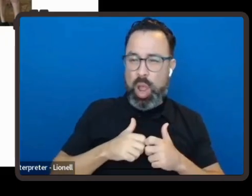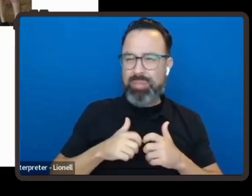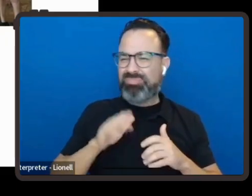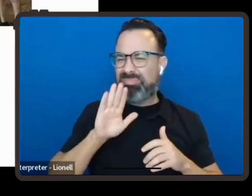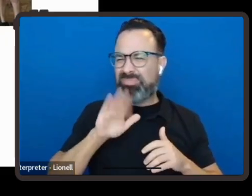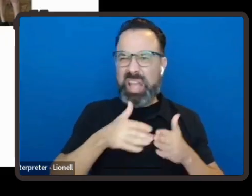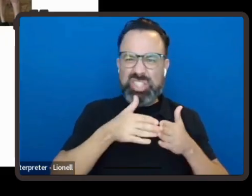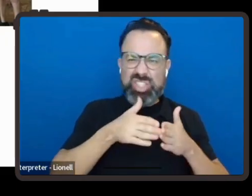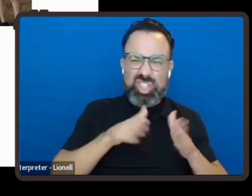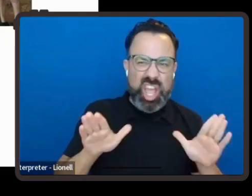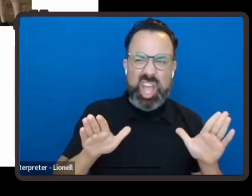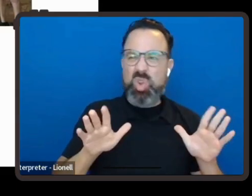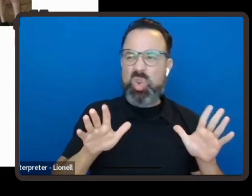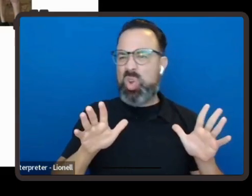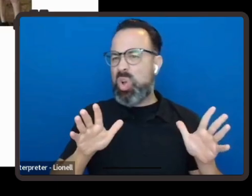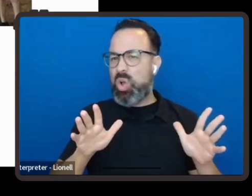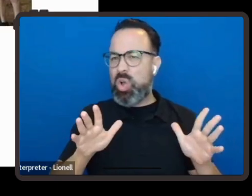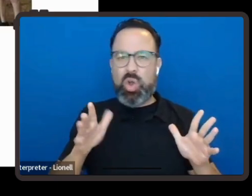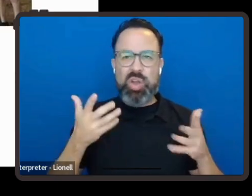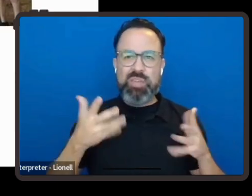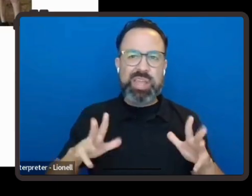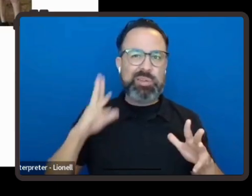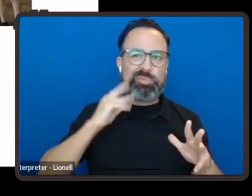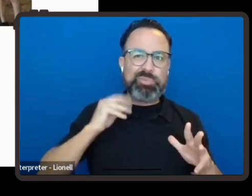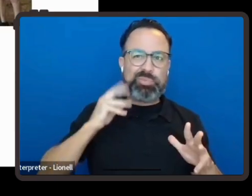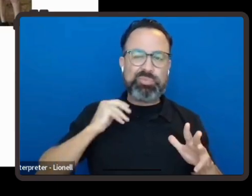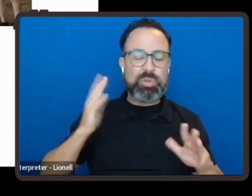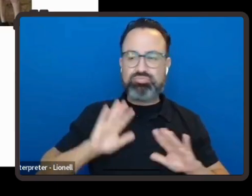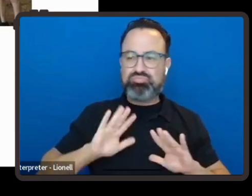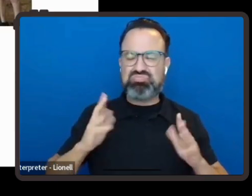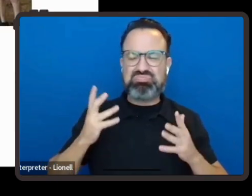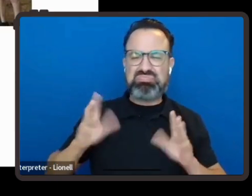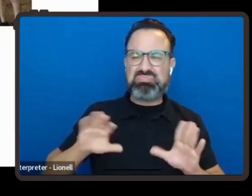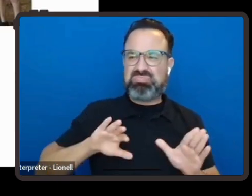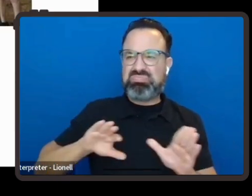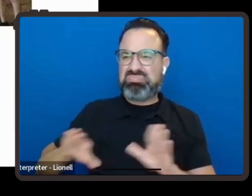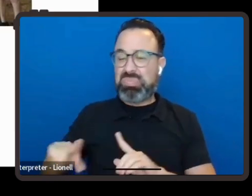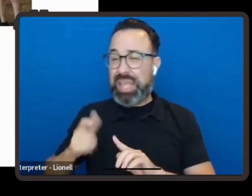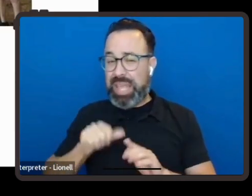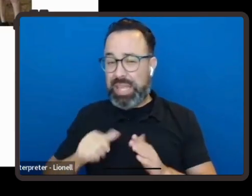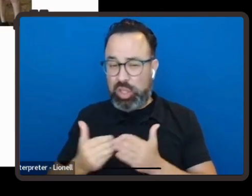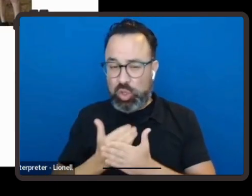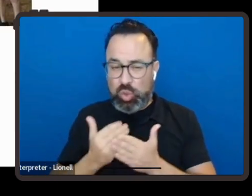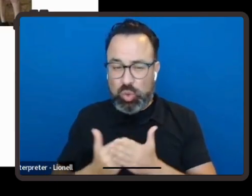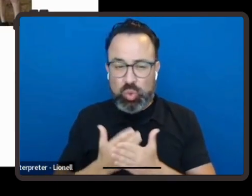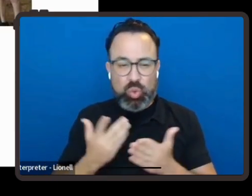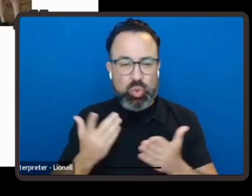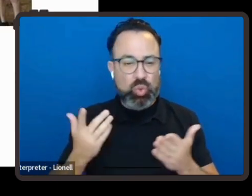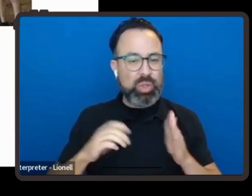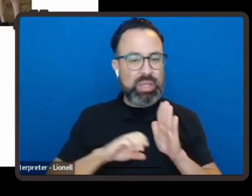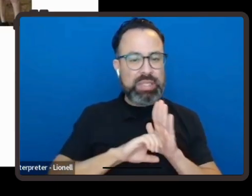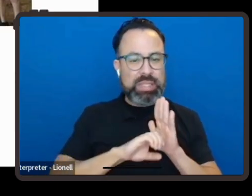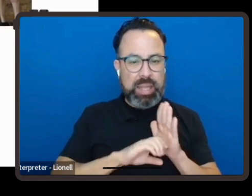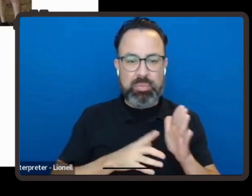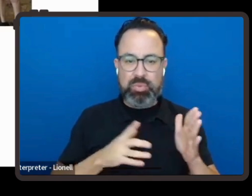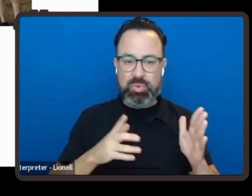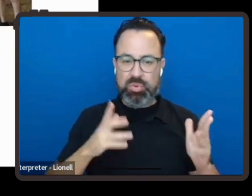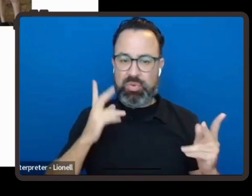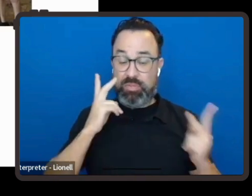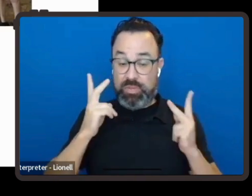know about the new medical issues, like vision, hearing, reflux,